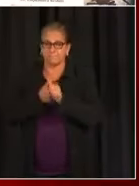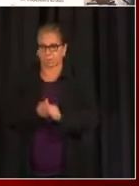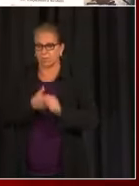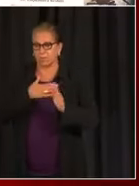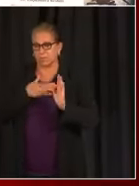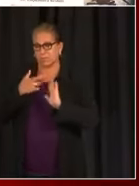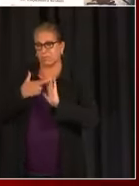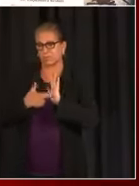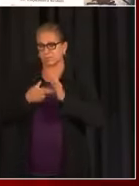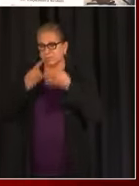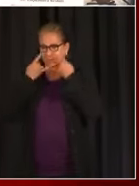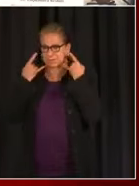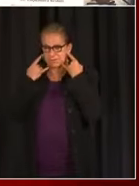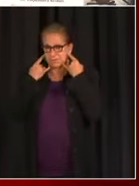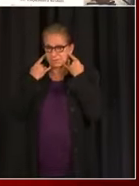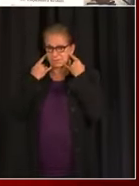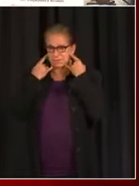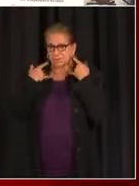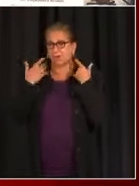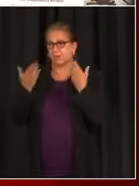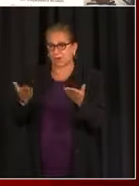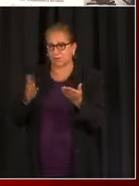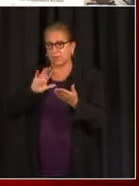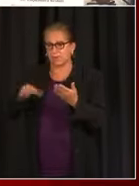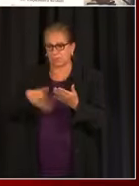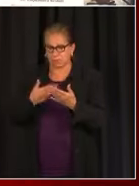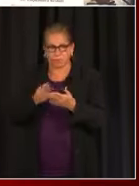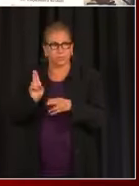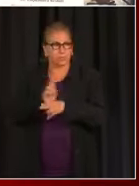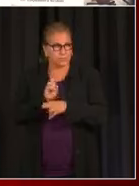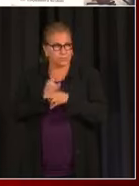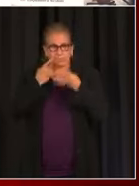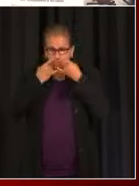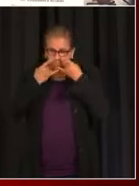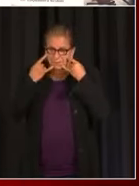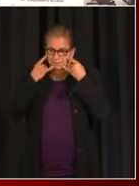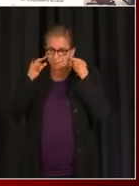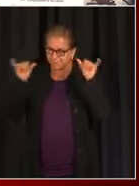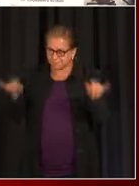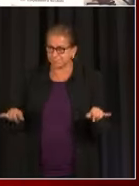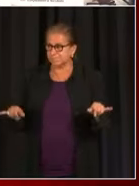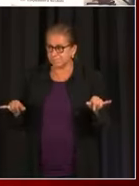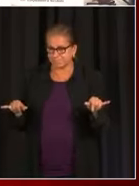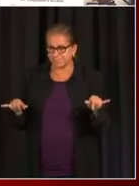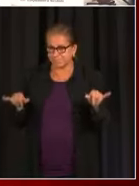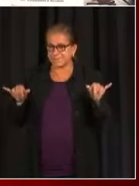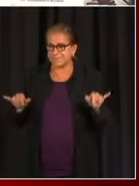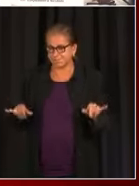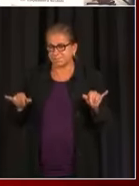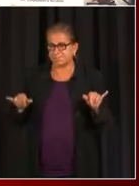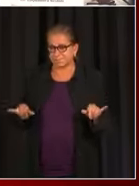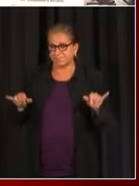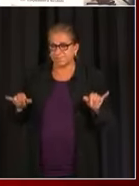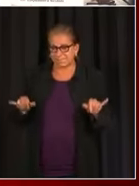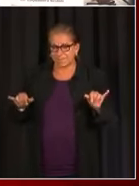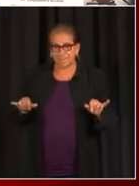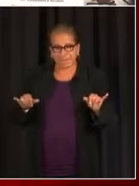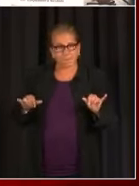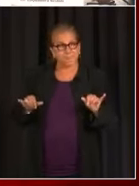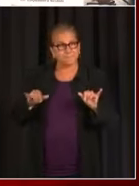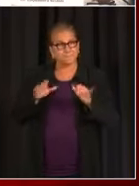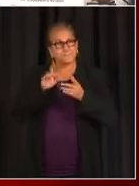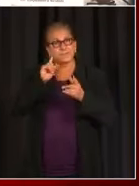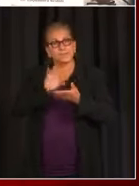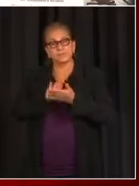wearing and then makes recommendations for other layered prevention strategies that can be put in place in order for schools to